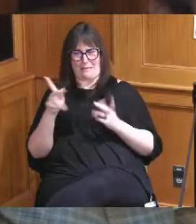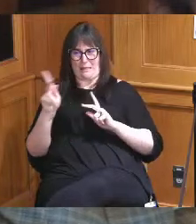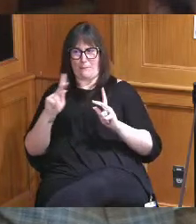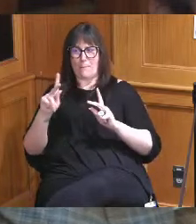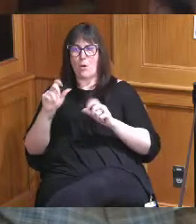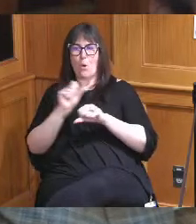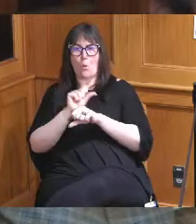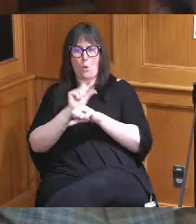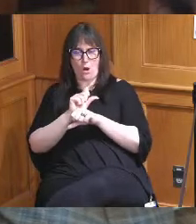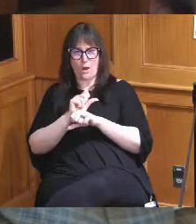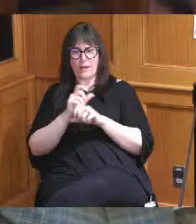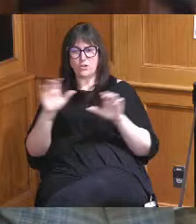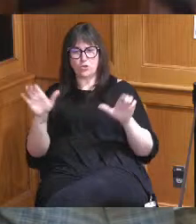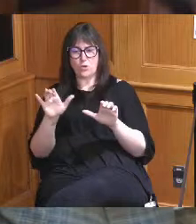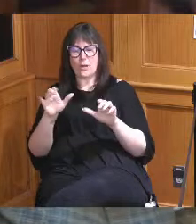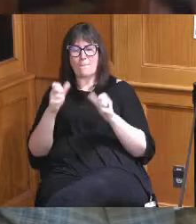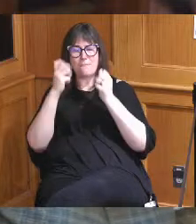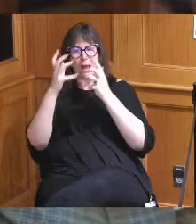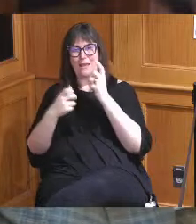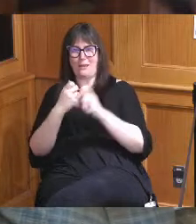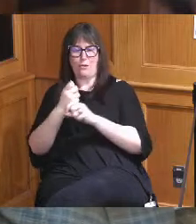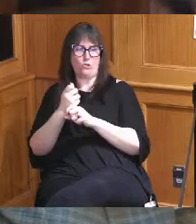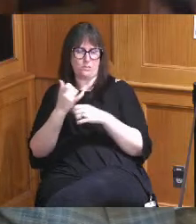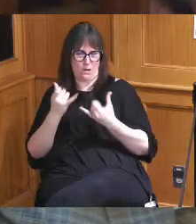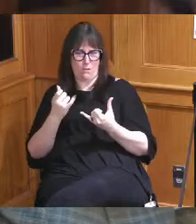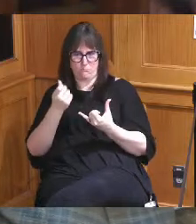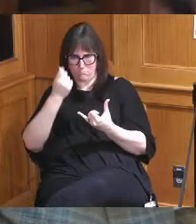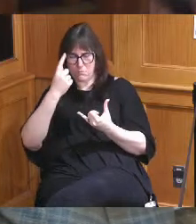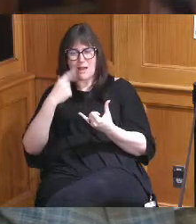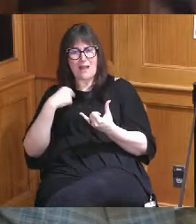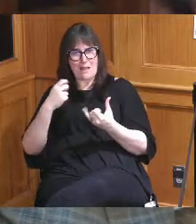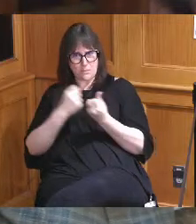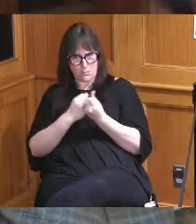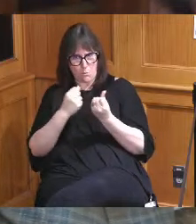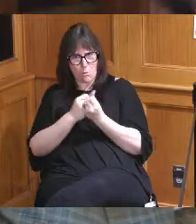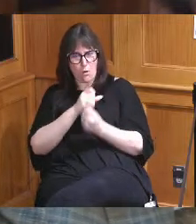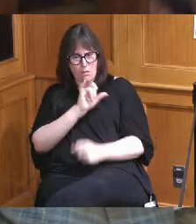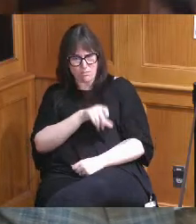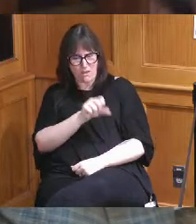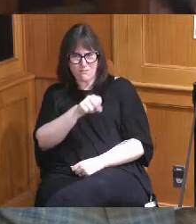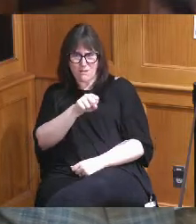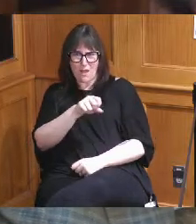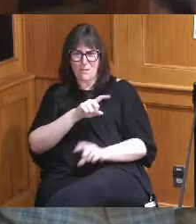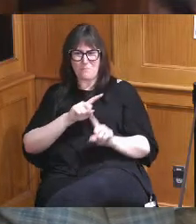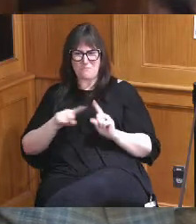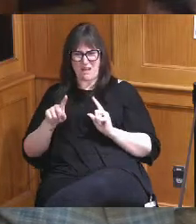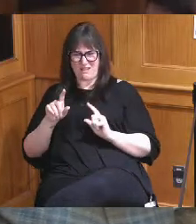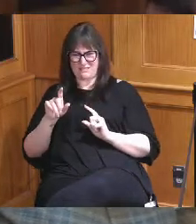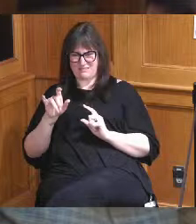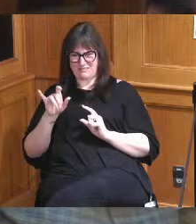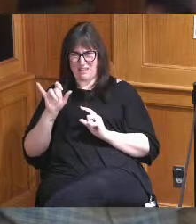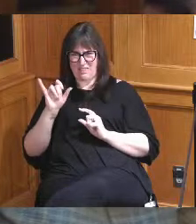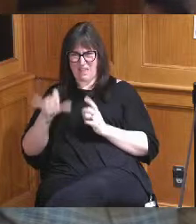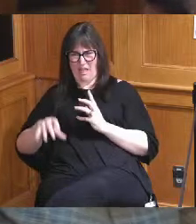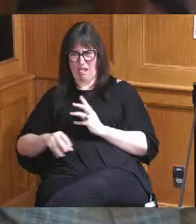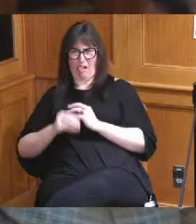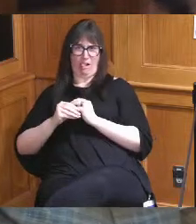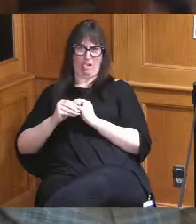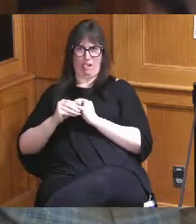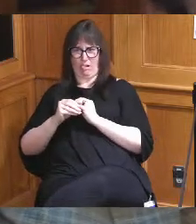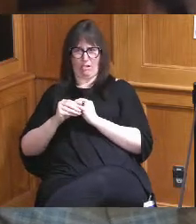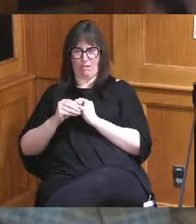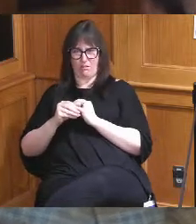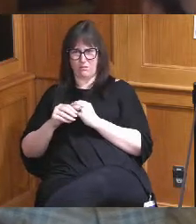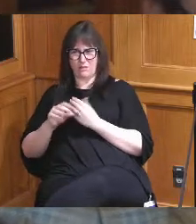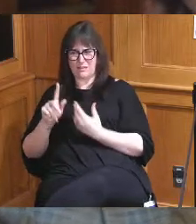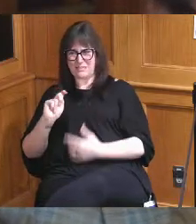They've been doing it for many years. I support that. But this a la carte menu of